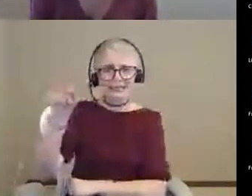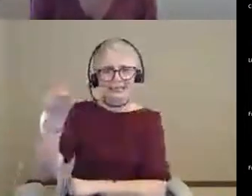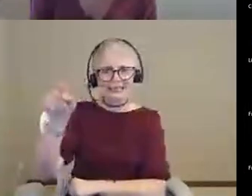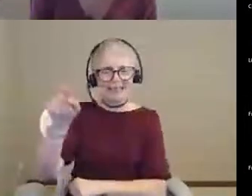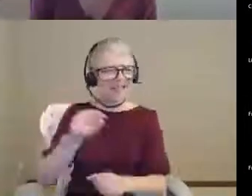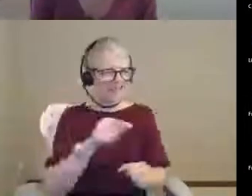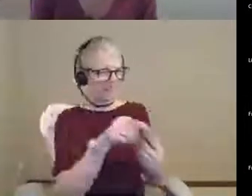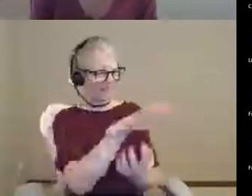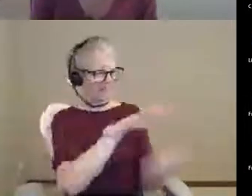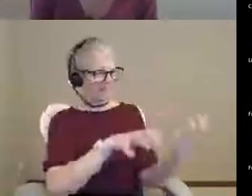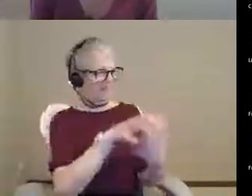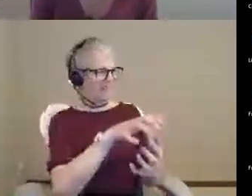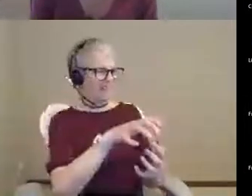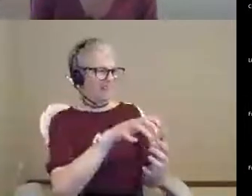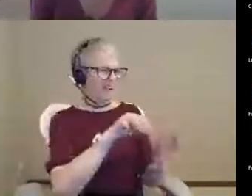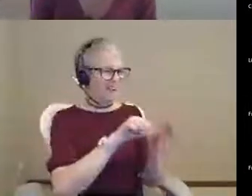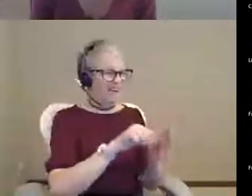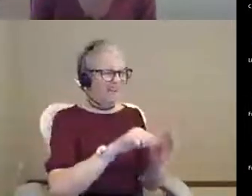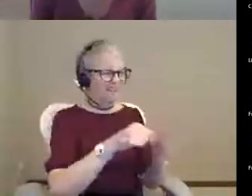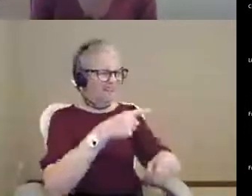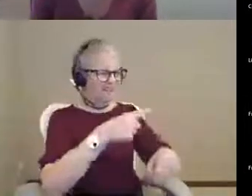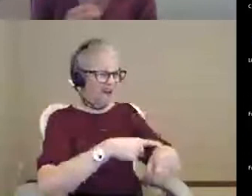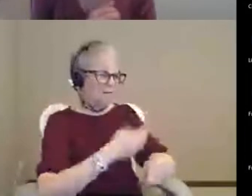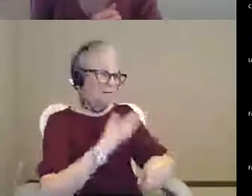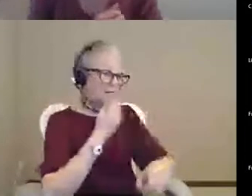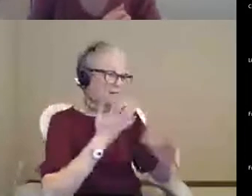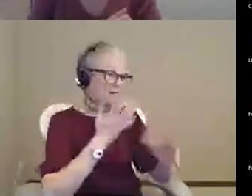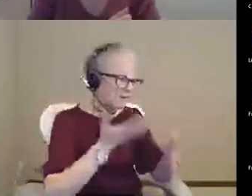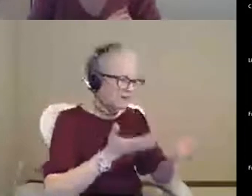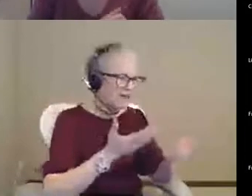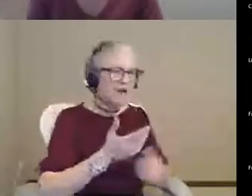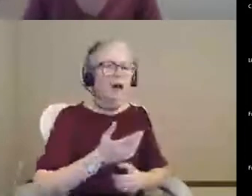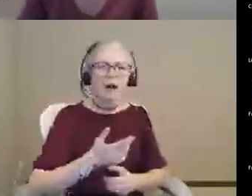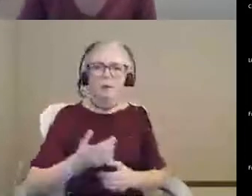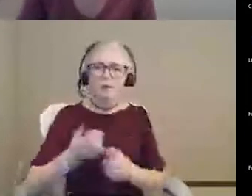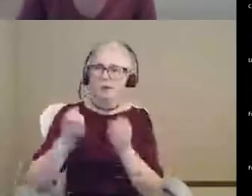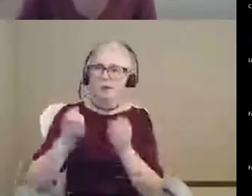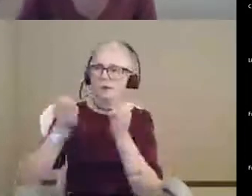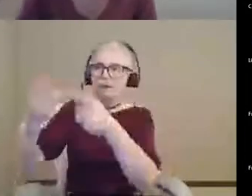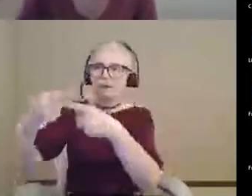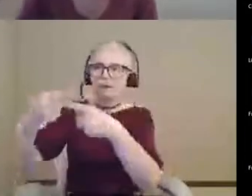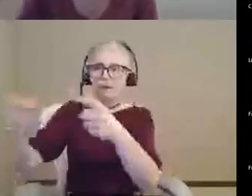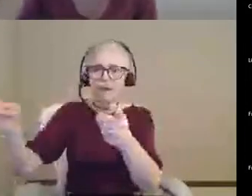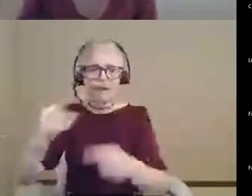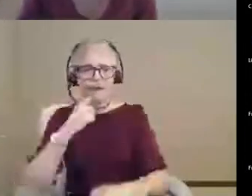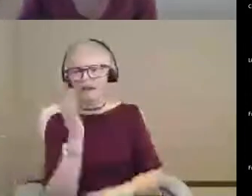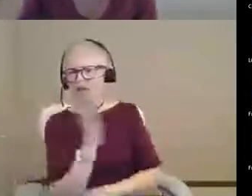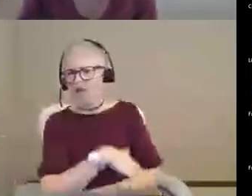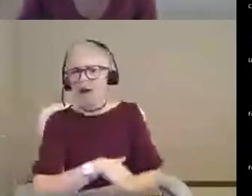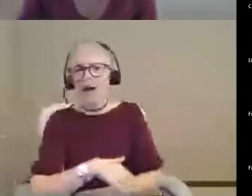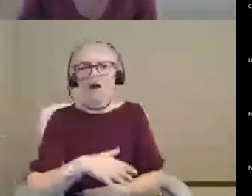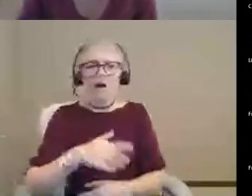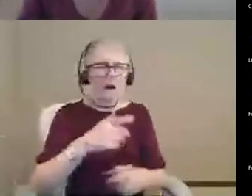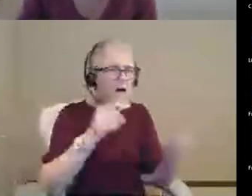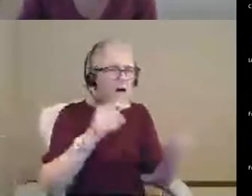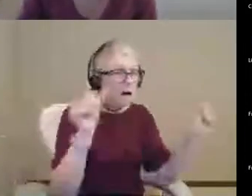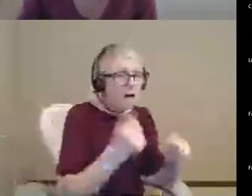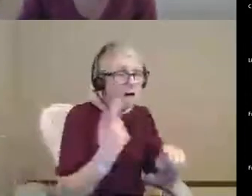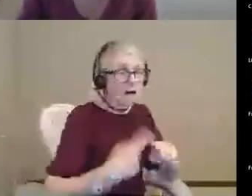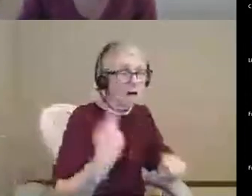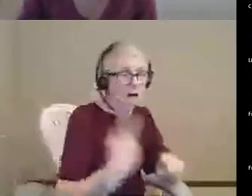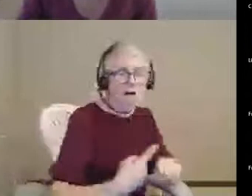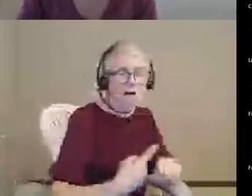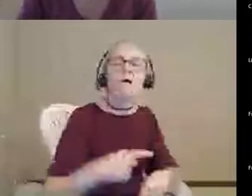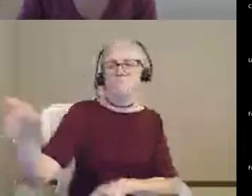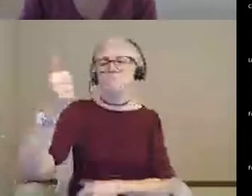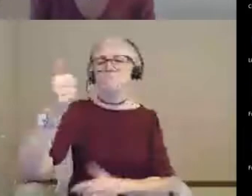hard and time consuming. So yes, we need to care about the output, but anything we can do to make the process more efficient, anything that can